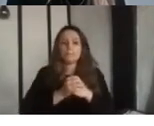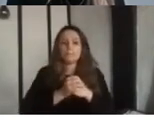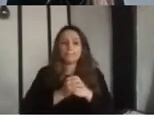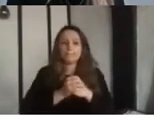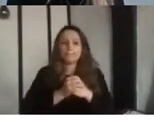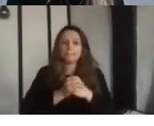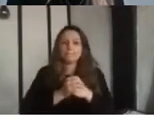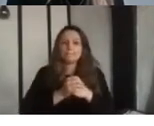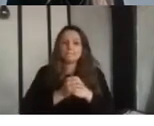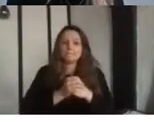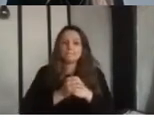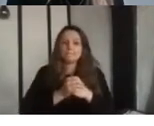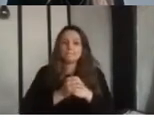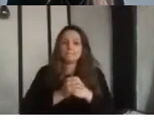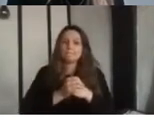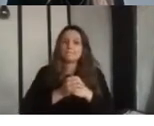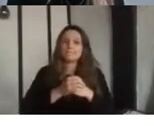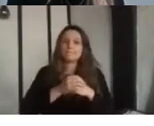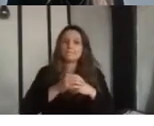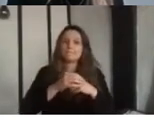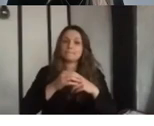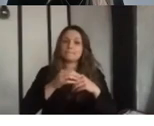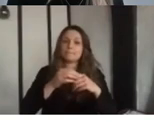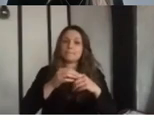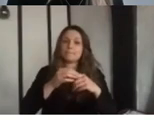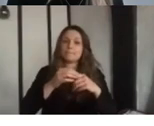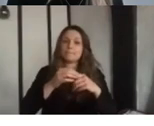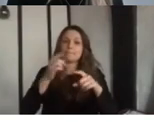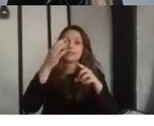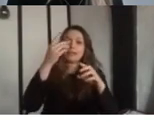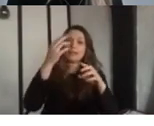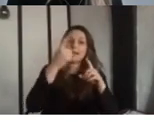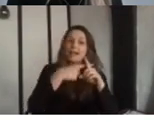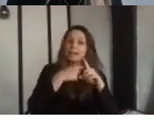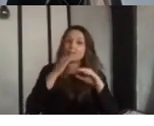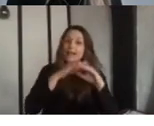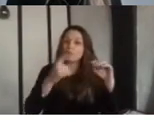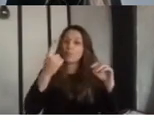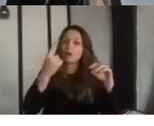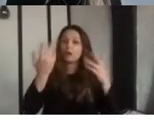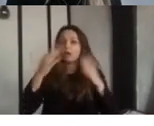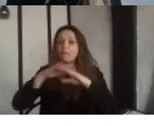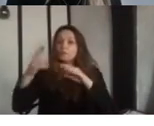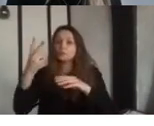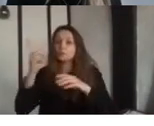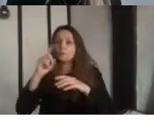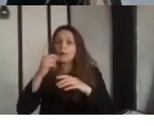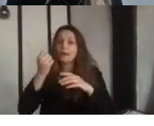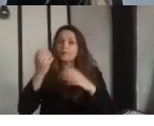So we have the English level one and two part-time course, which is an evening and daytime